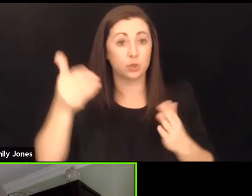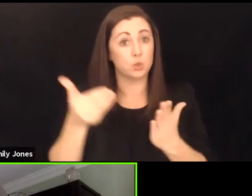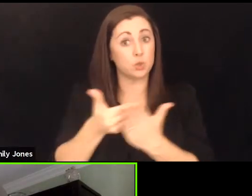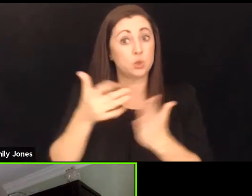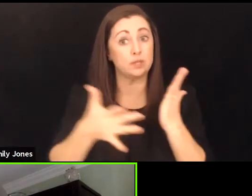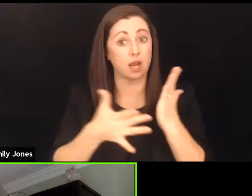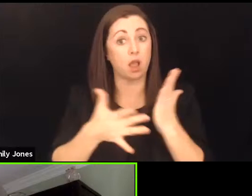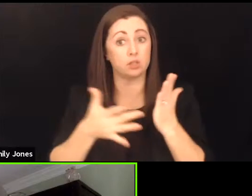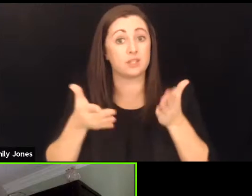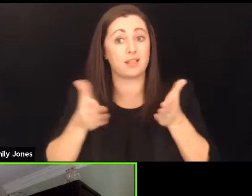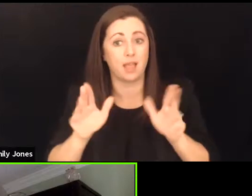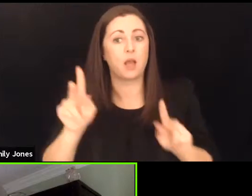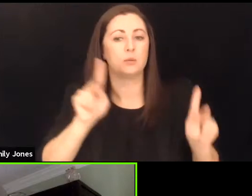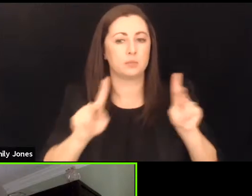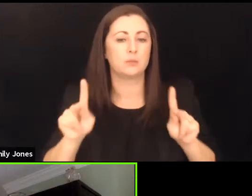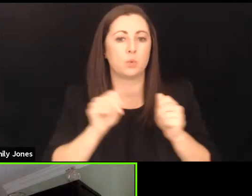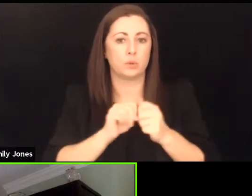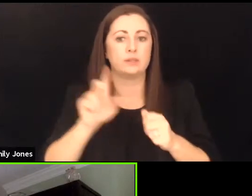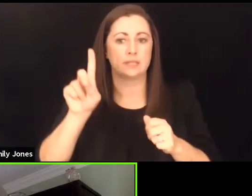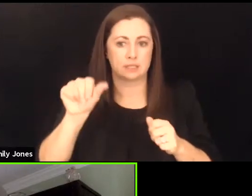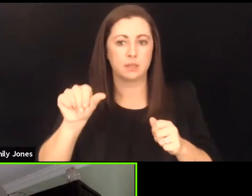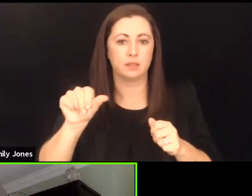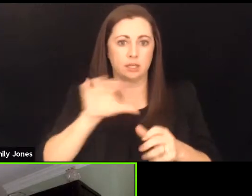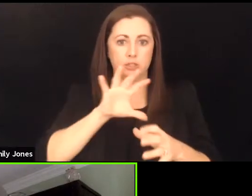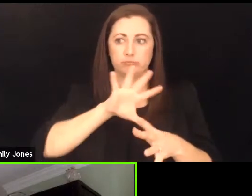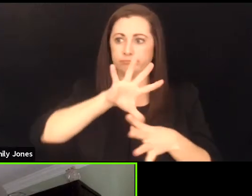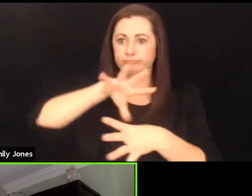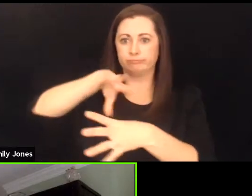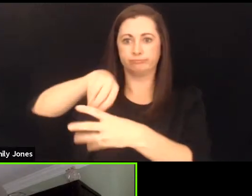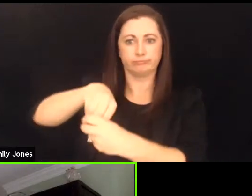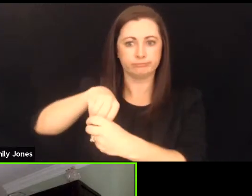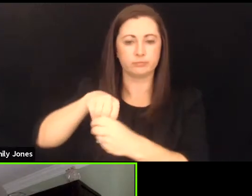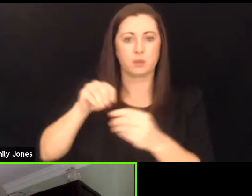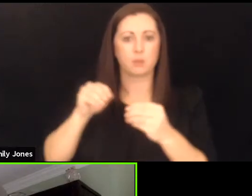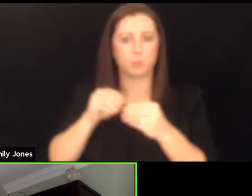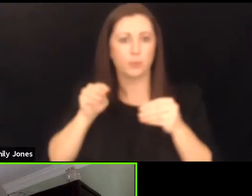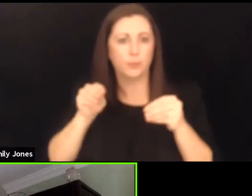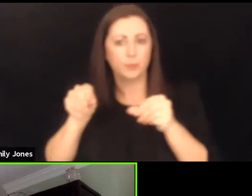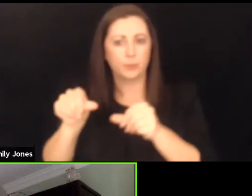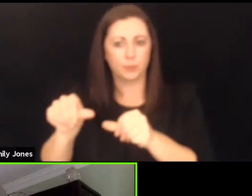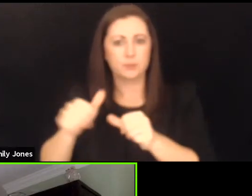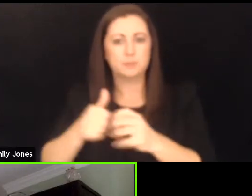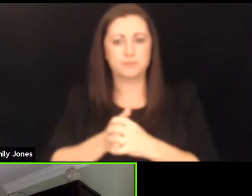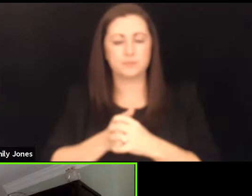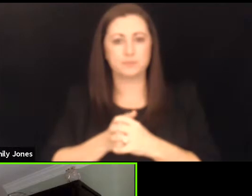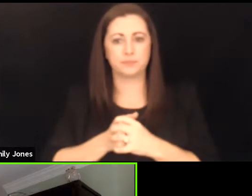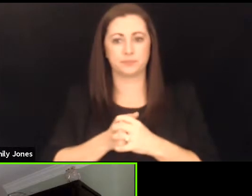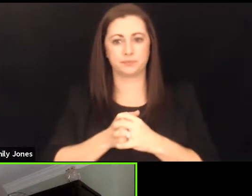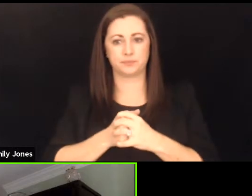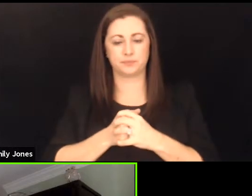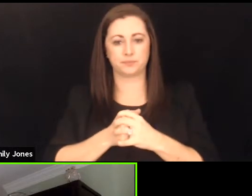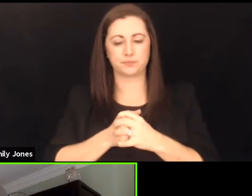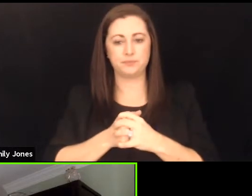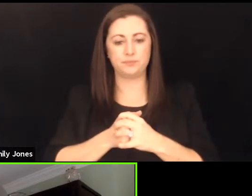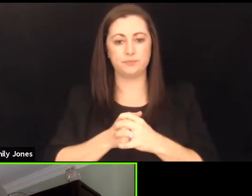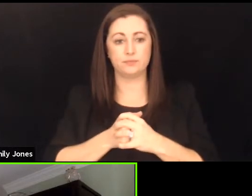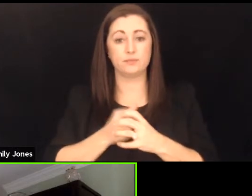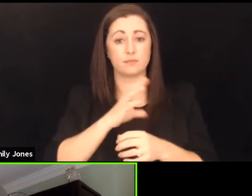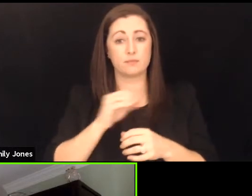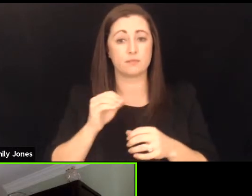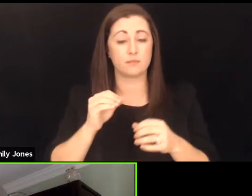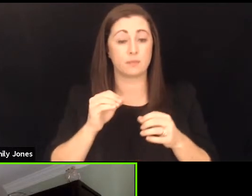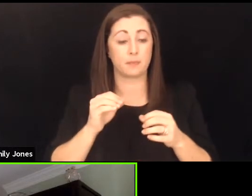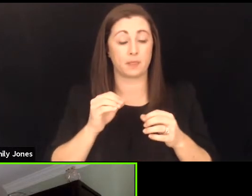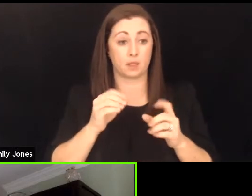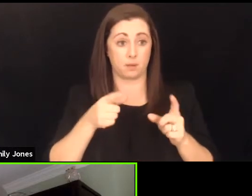more and more people with disabilities, a seamless kind of a structure, and where a person with a disability